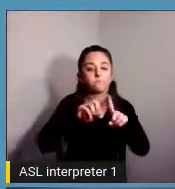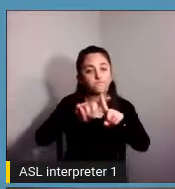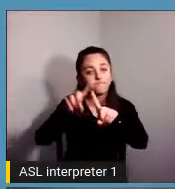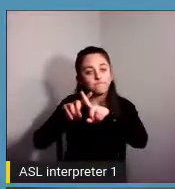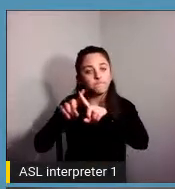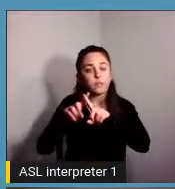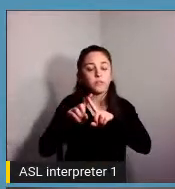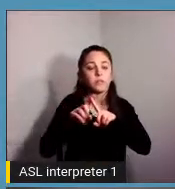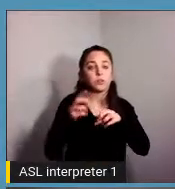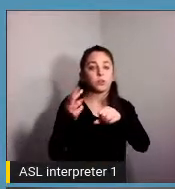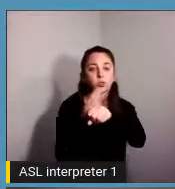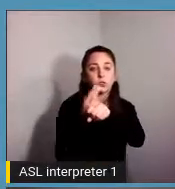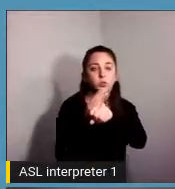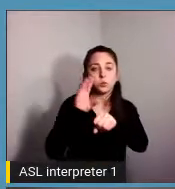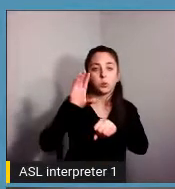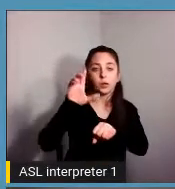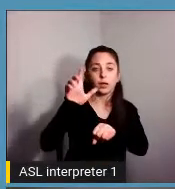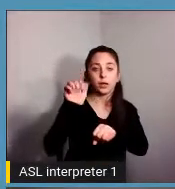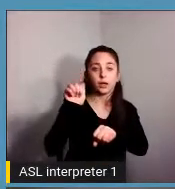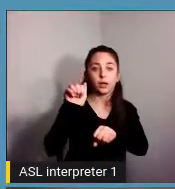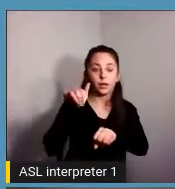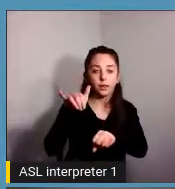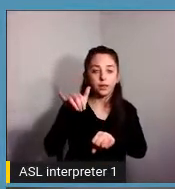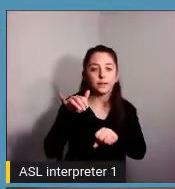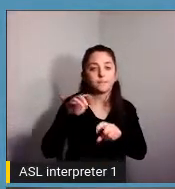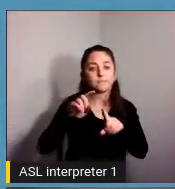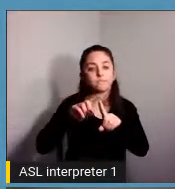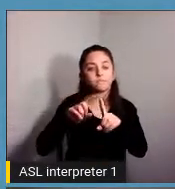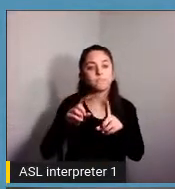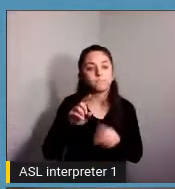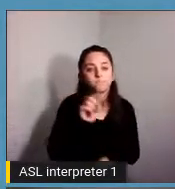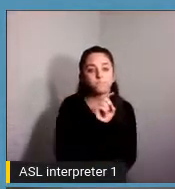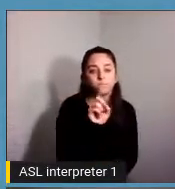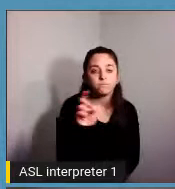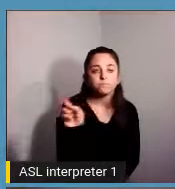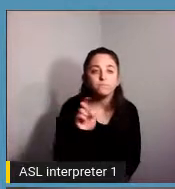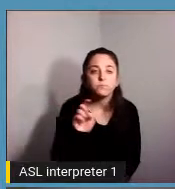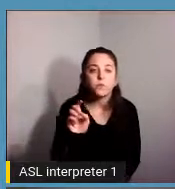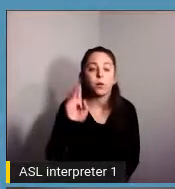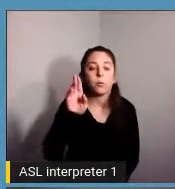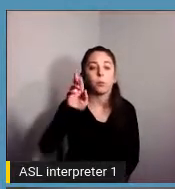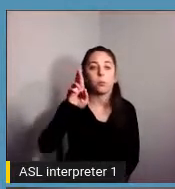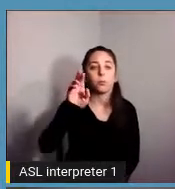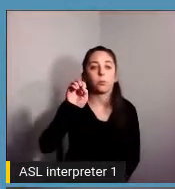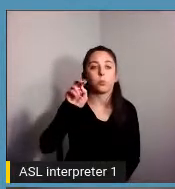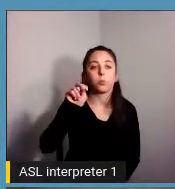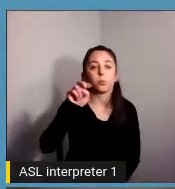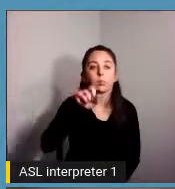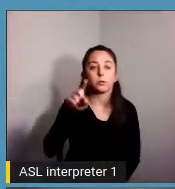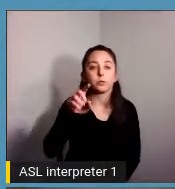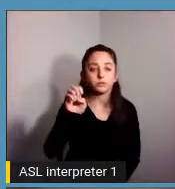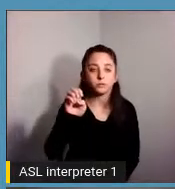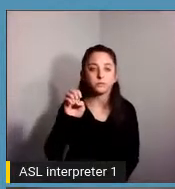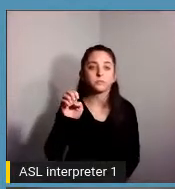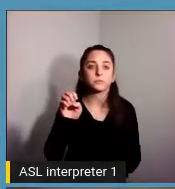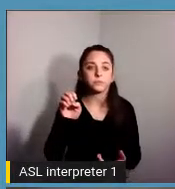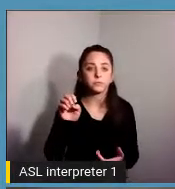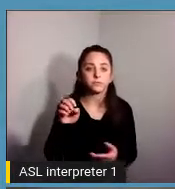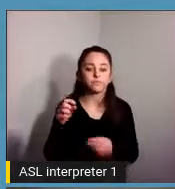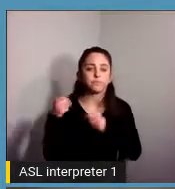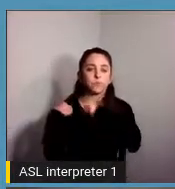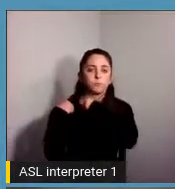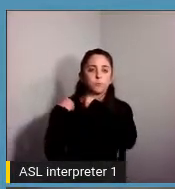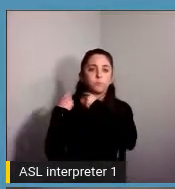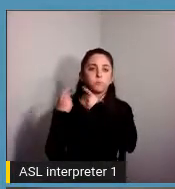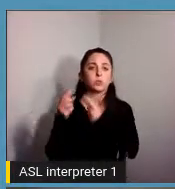cast in plaster and other material and bronze, but they were created over the span of about 25 years,